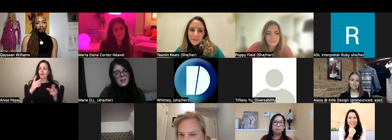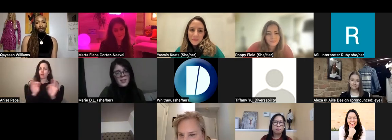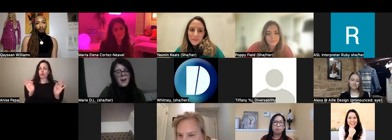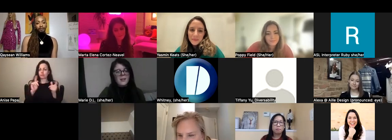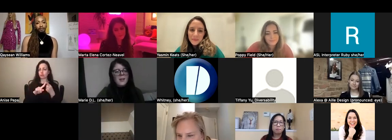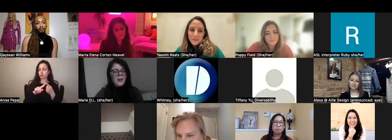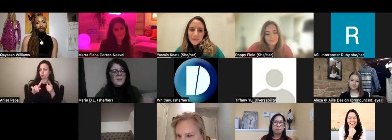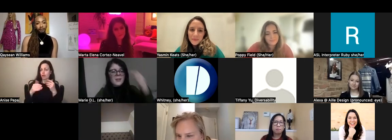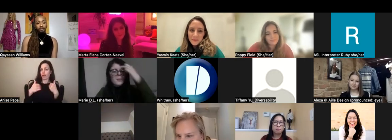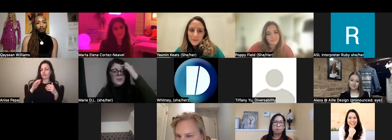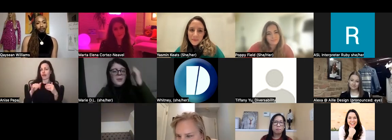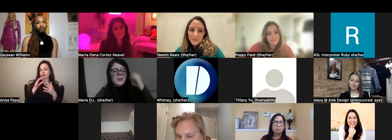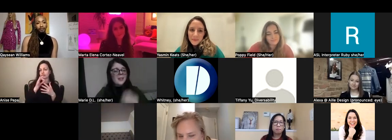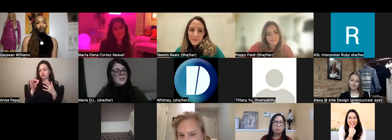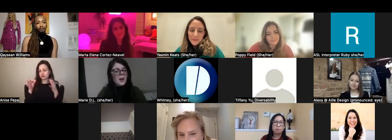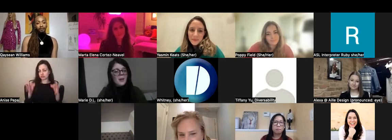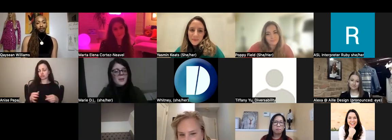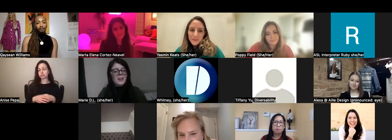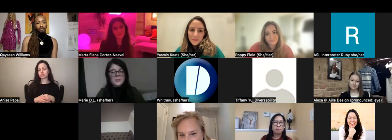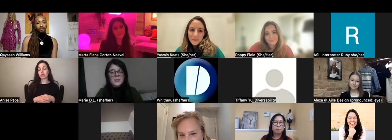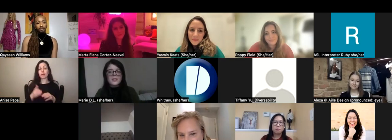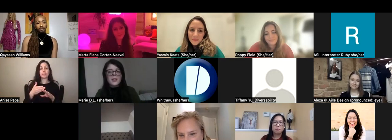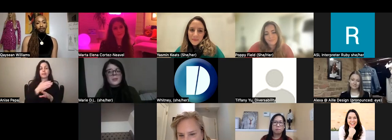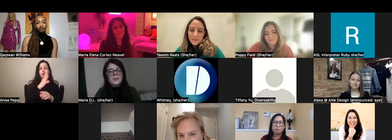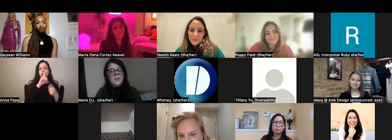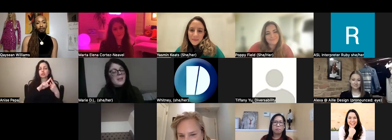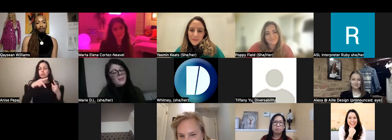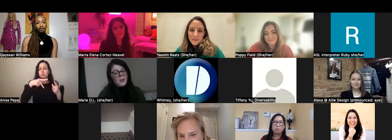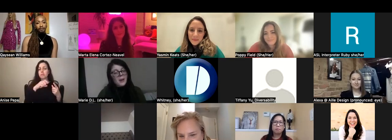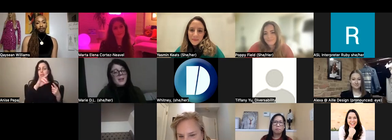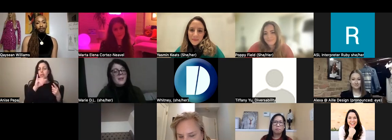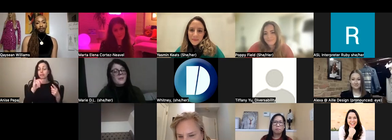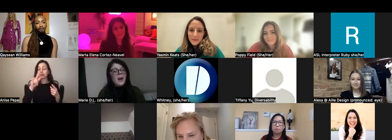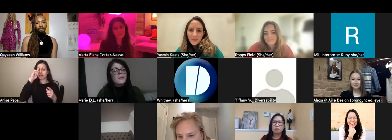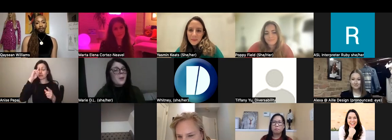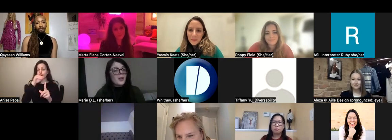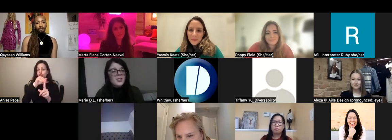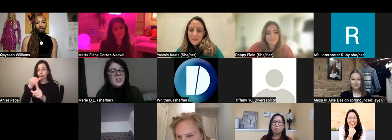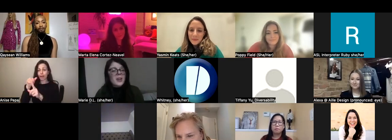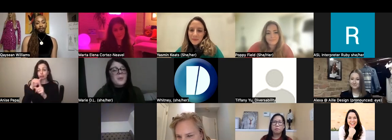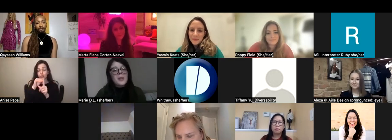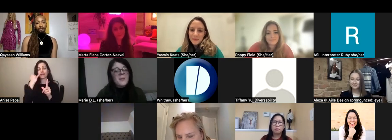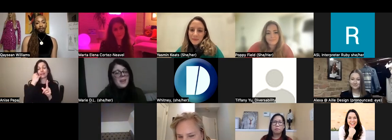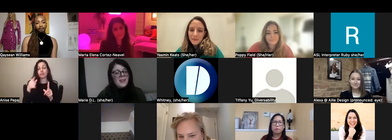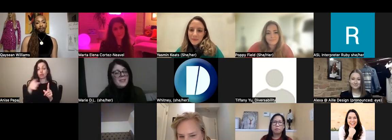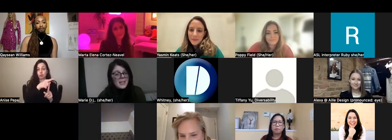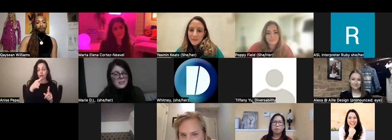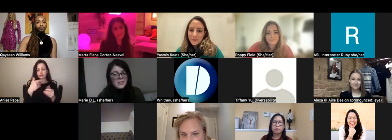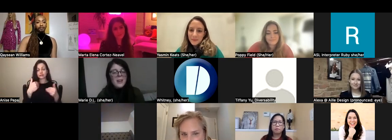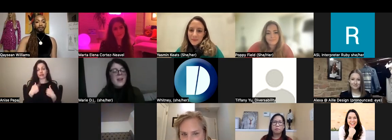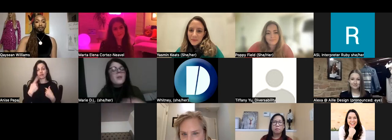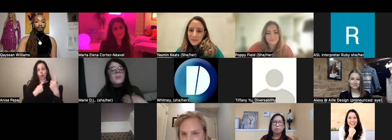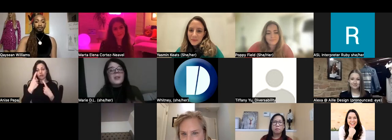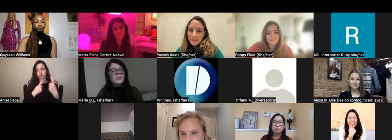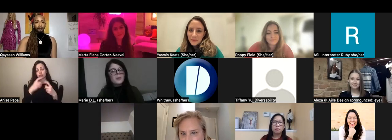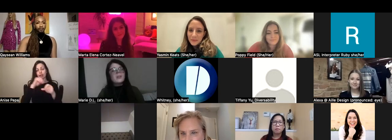like that. And before we get to Poppy, I just love to remind everybody, if you have a question that you would love our panel to answer,